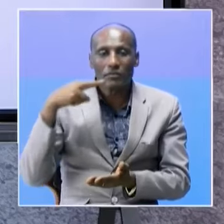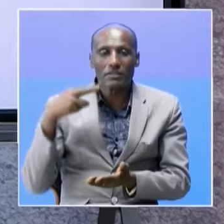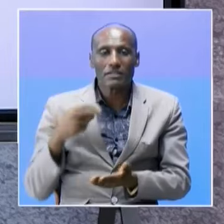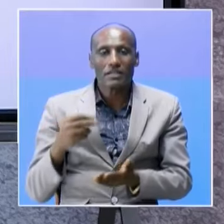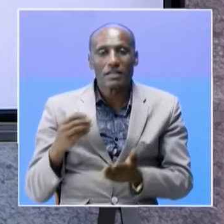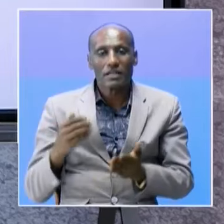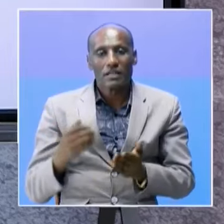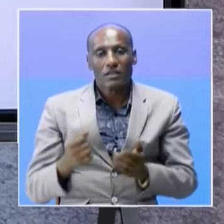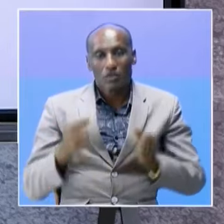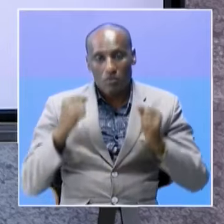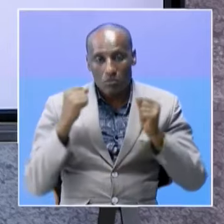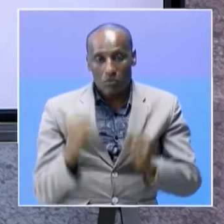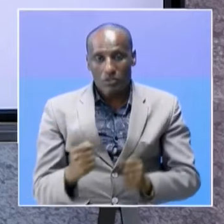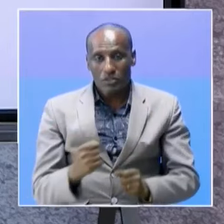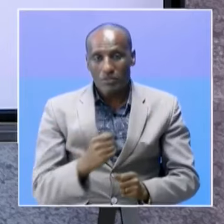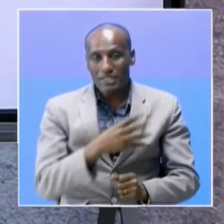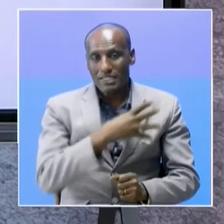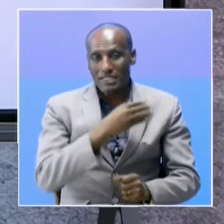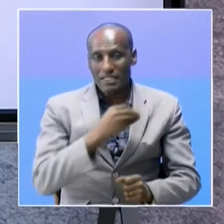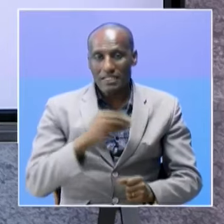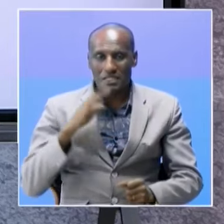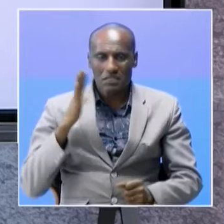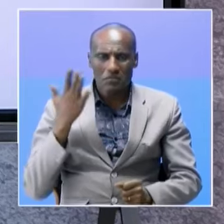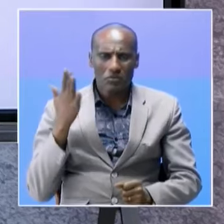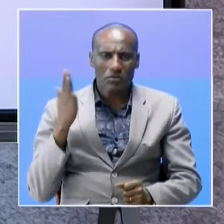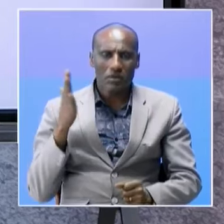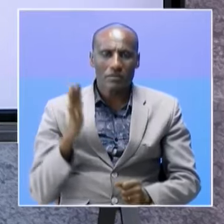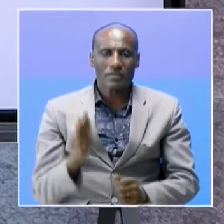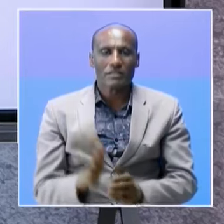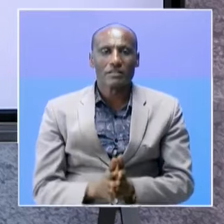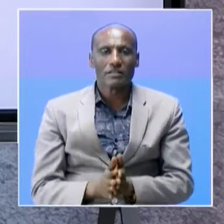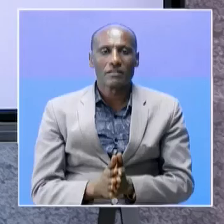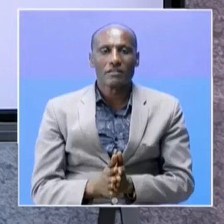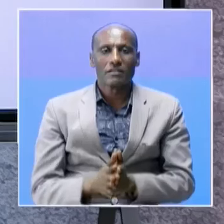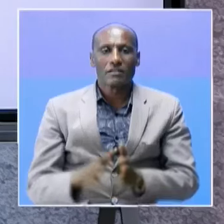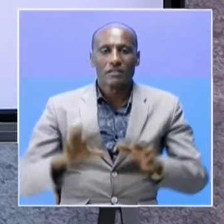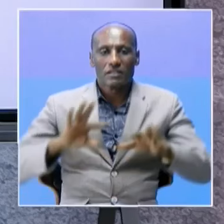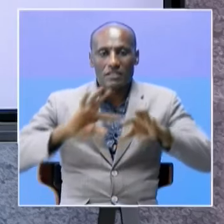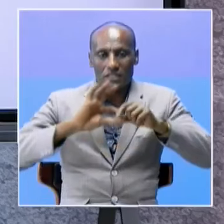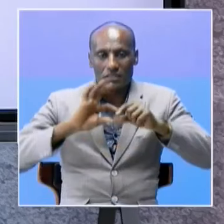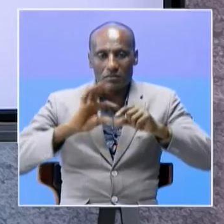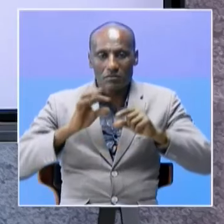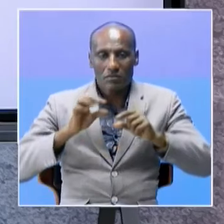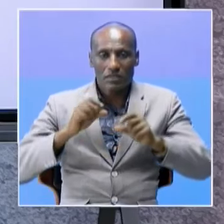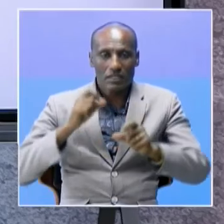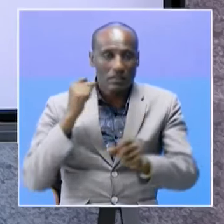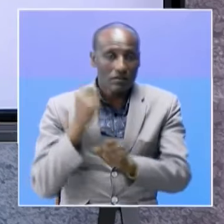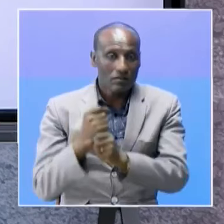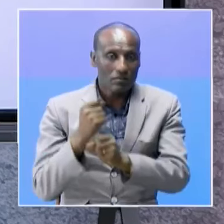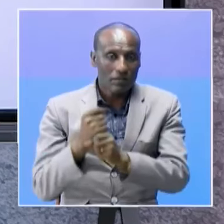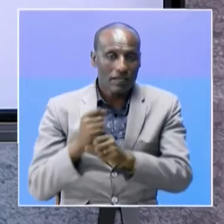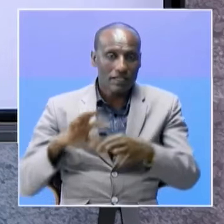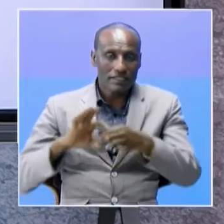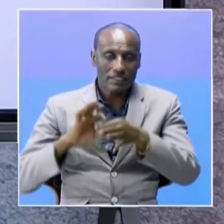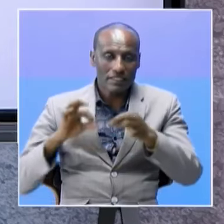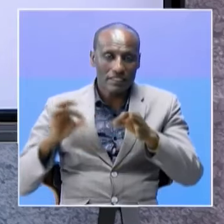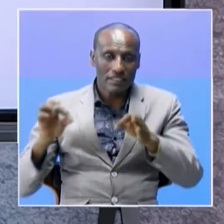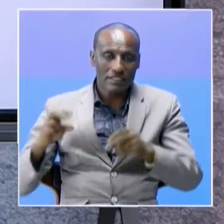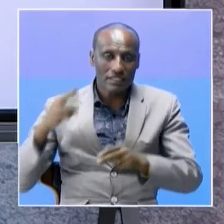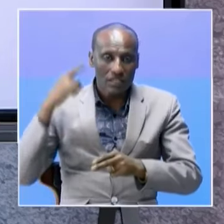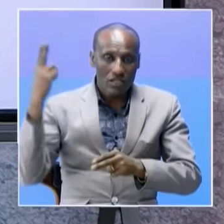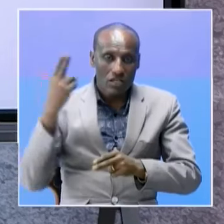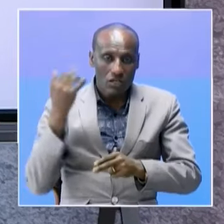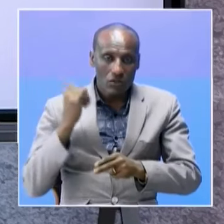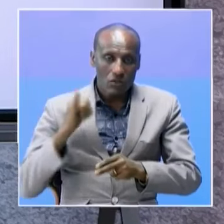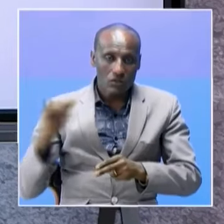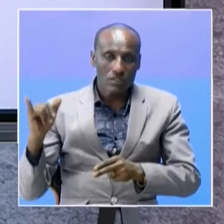probability. Then you can also make sentences using modal auxiliaries. Yes, you will show